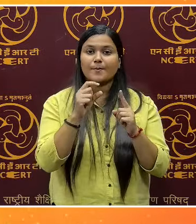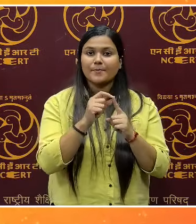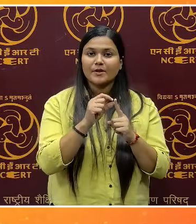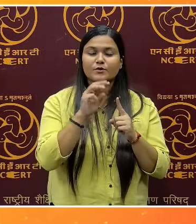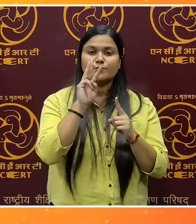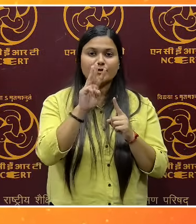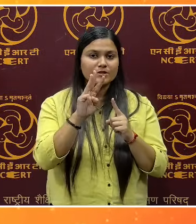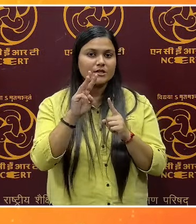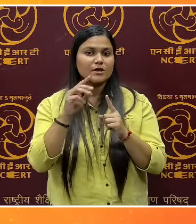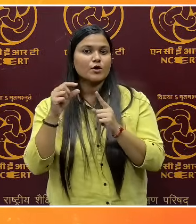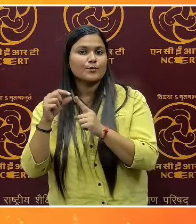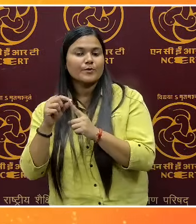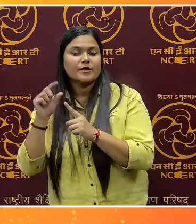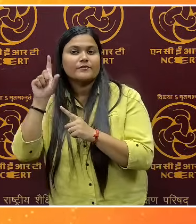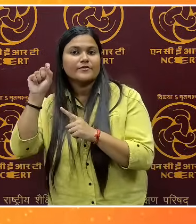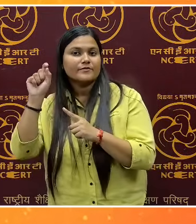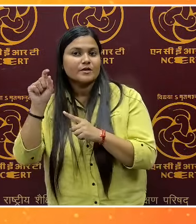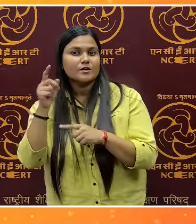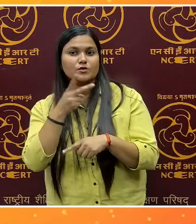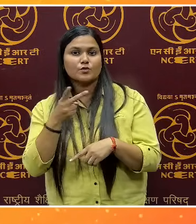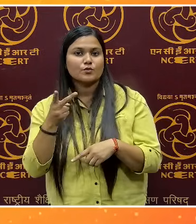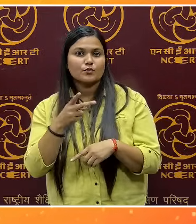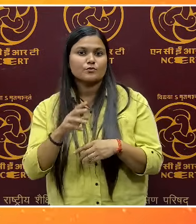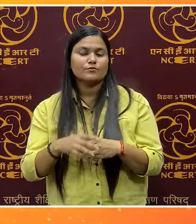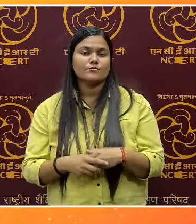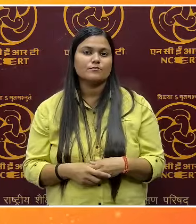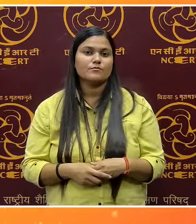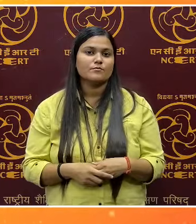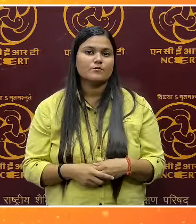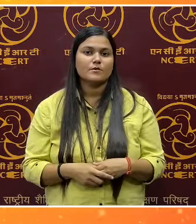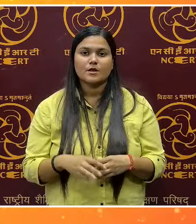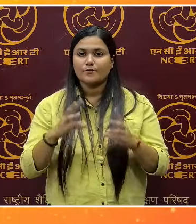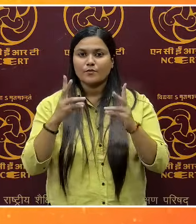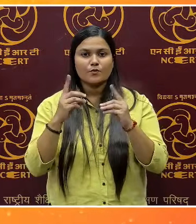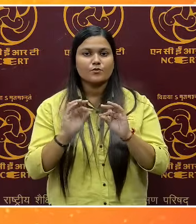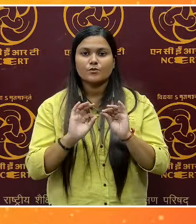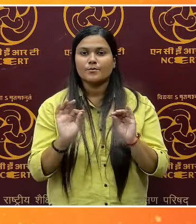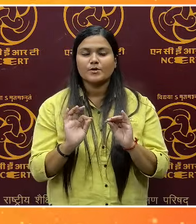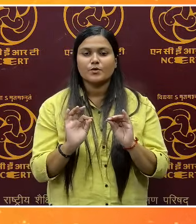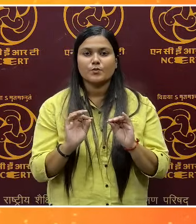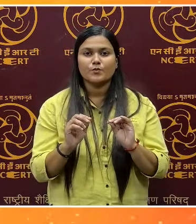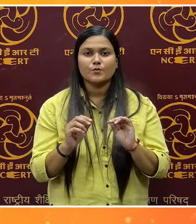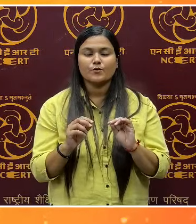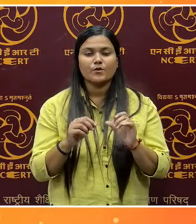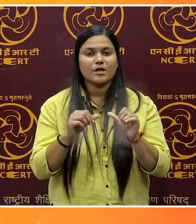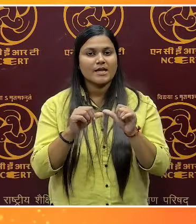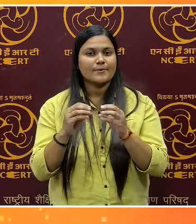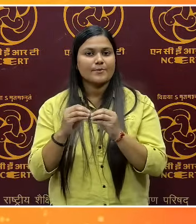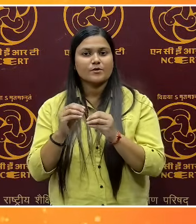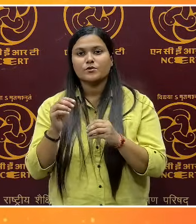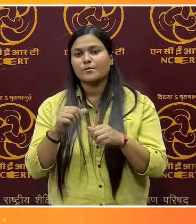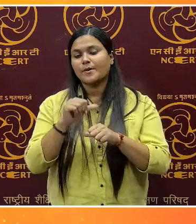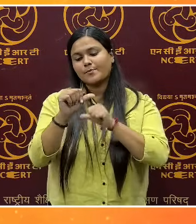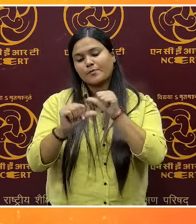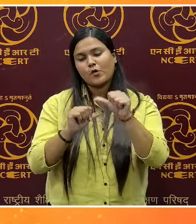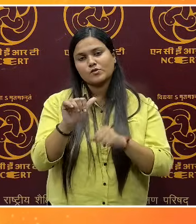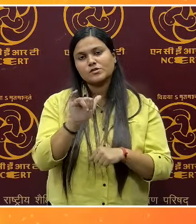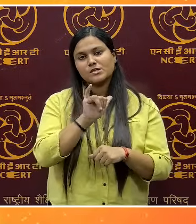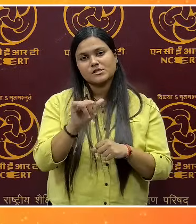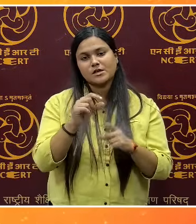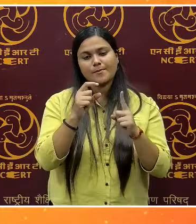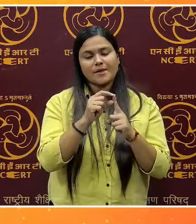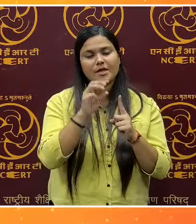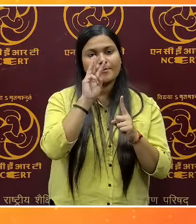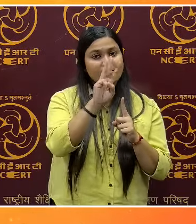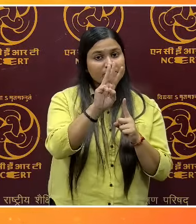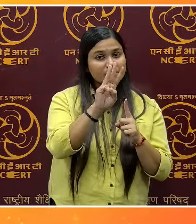10. Minus, yes. Observe here we have unknown, we don't have number. Yes. But the process remains the same children. P to the power